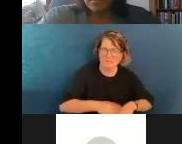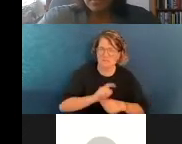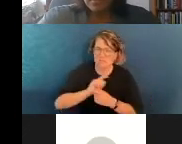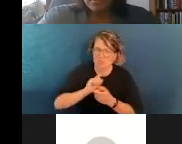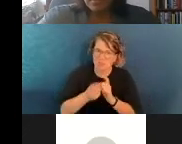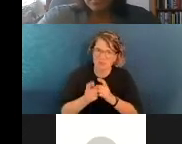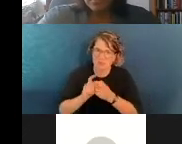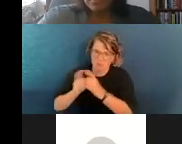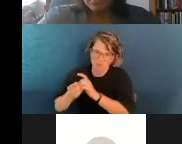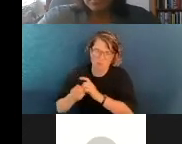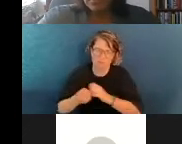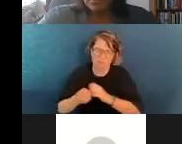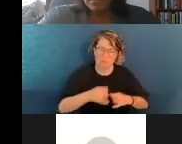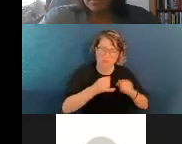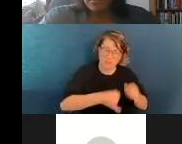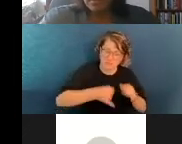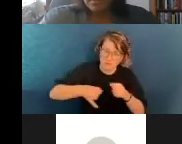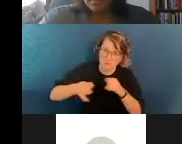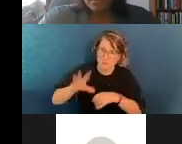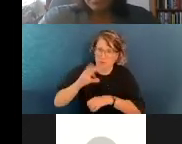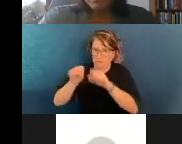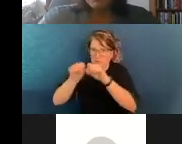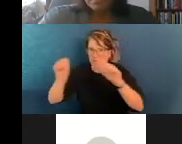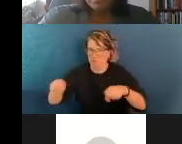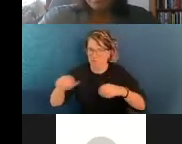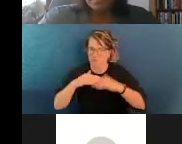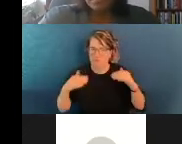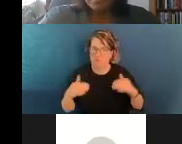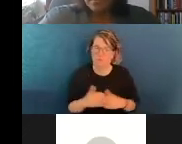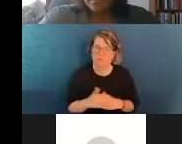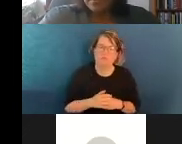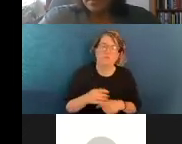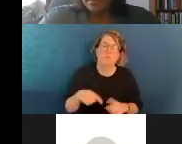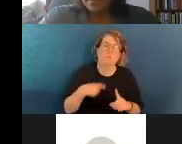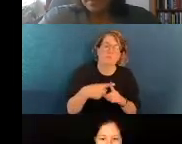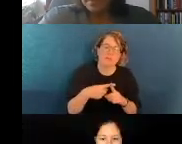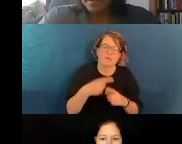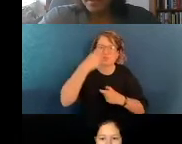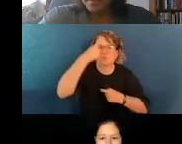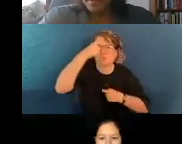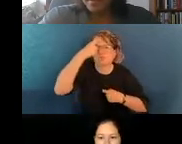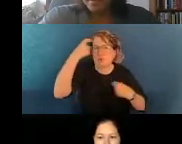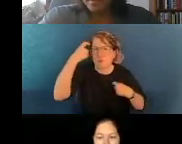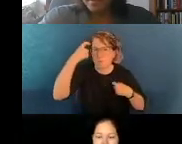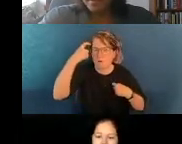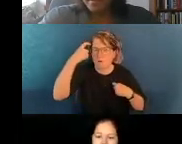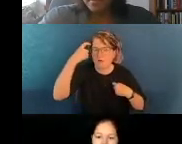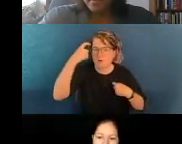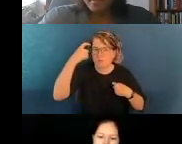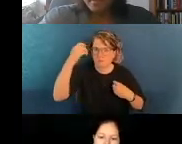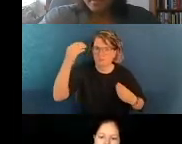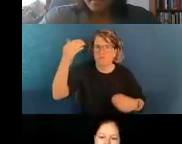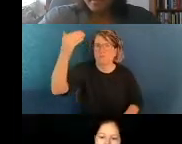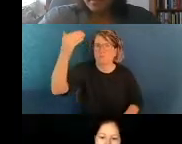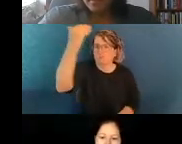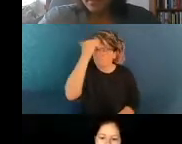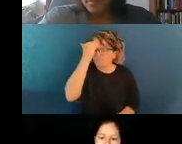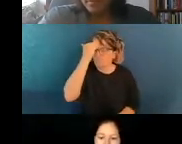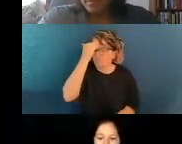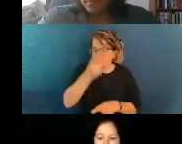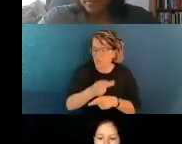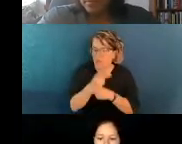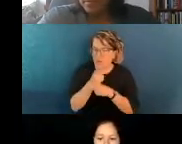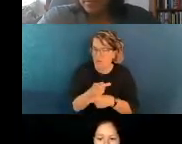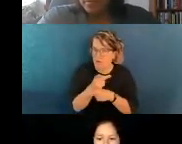about, and also compassion-informed and trauma-informed care and Indigenous people. And it really